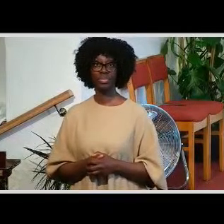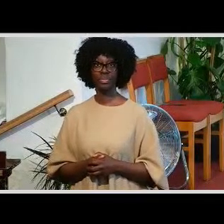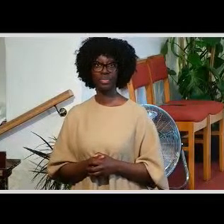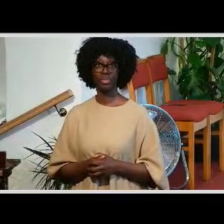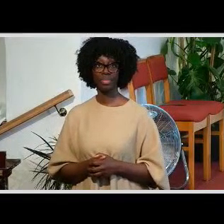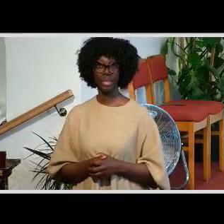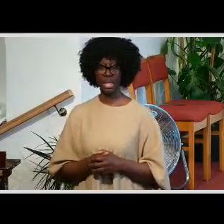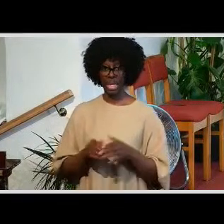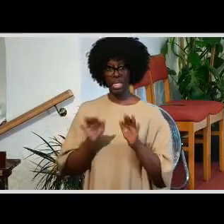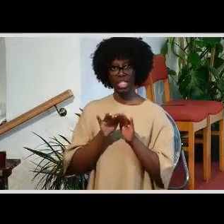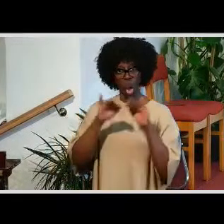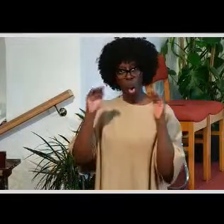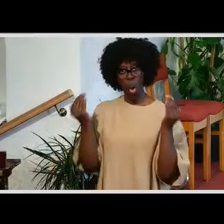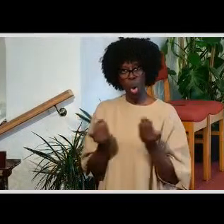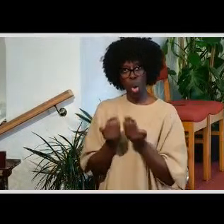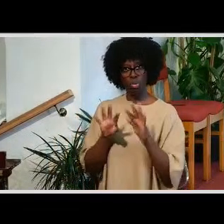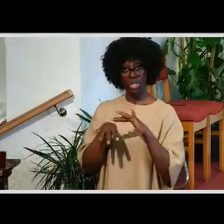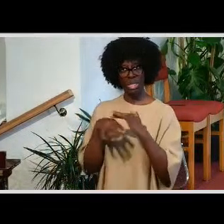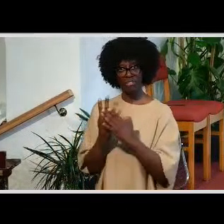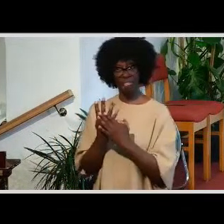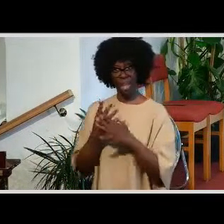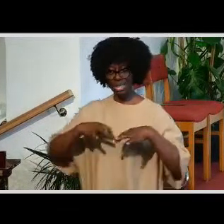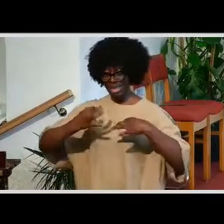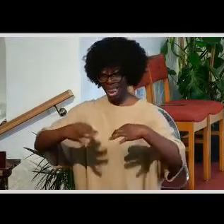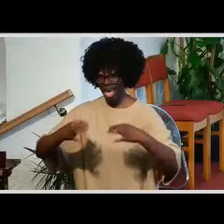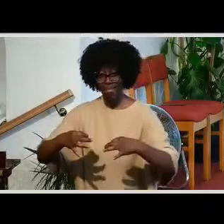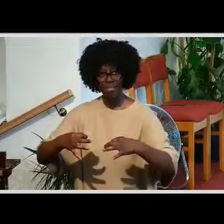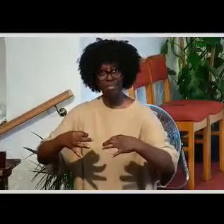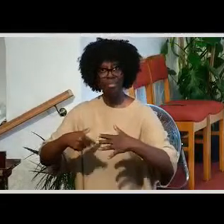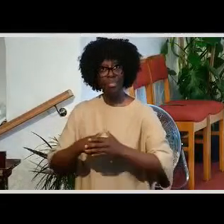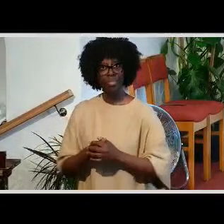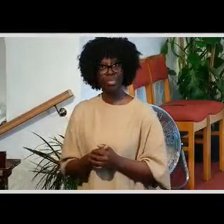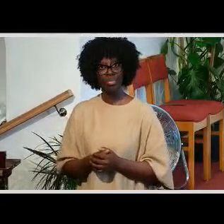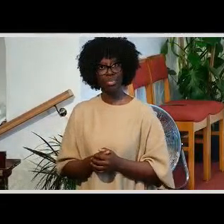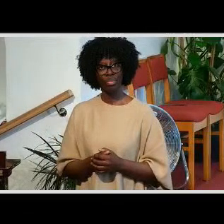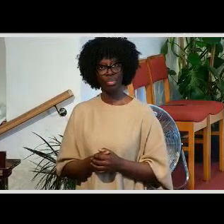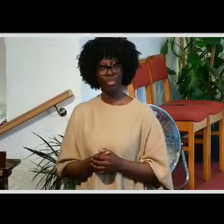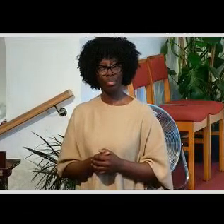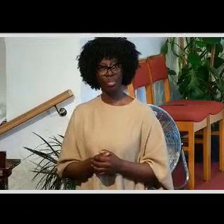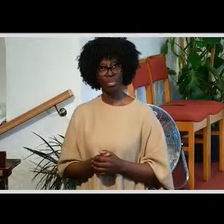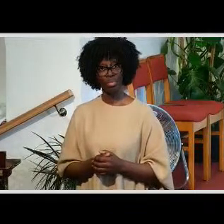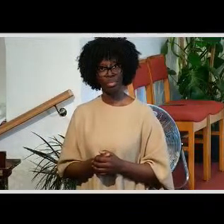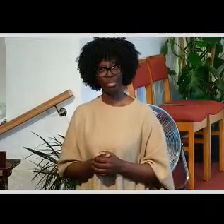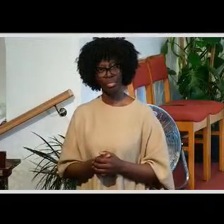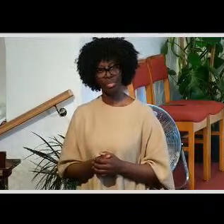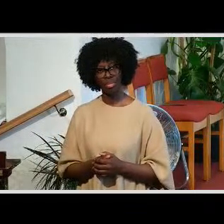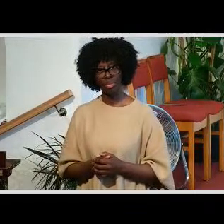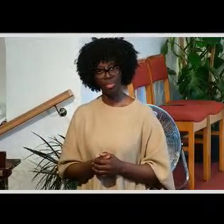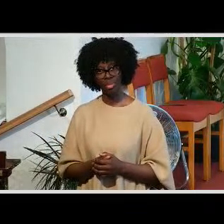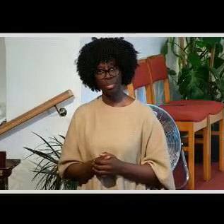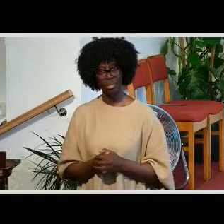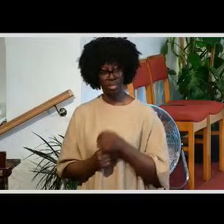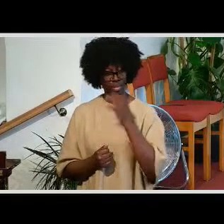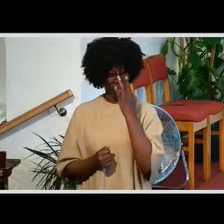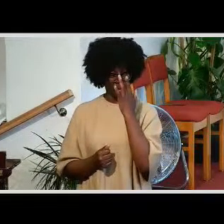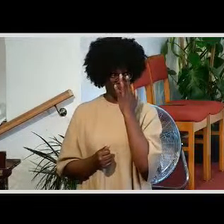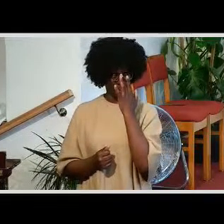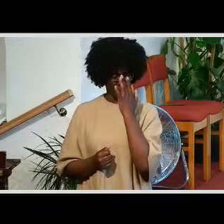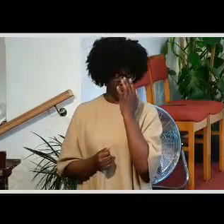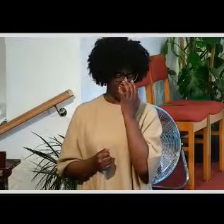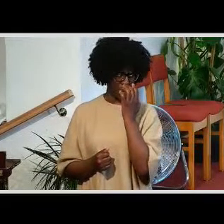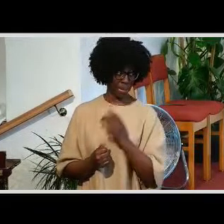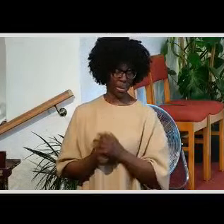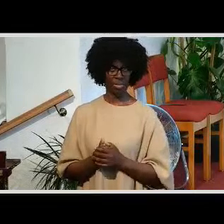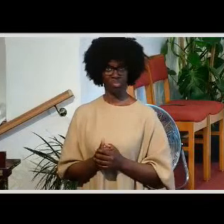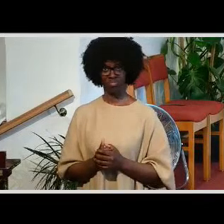Finally, I want to look at global developmental delay. It's a term that's used to cover